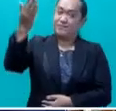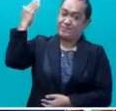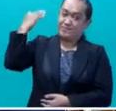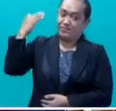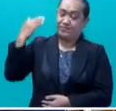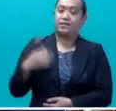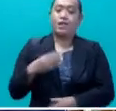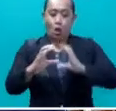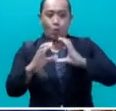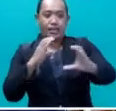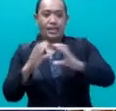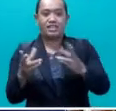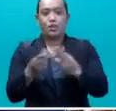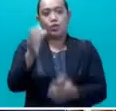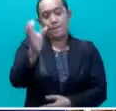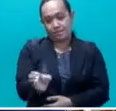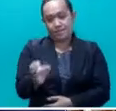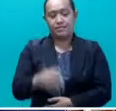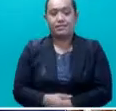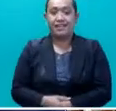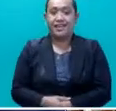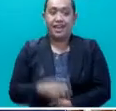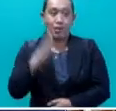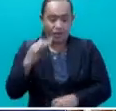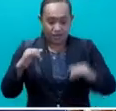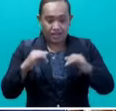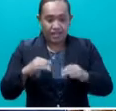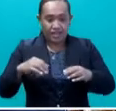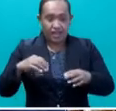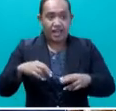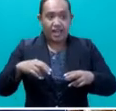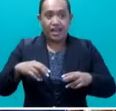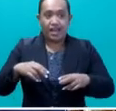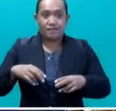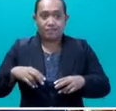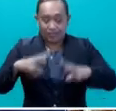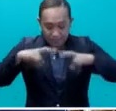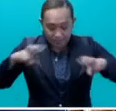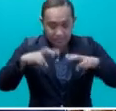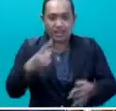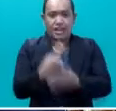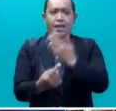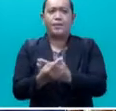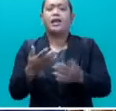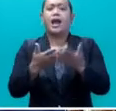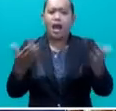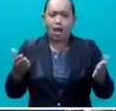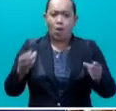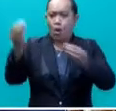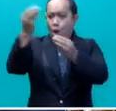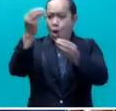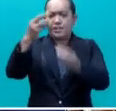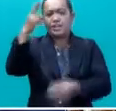was communicating with a person of main interest during the investigation, Prof. Chandra. And the Audit and Risk Committee chair demanded updates